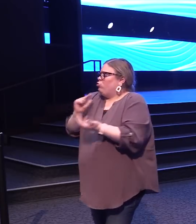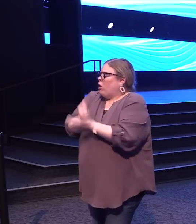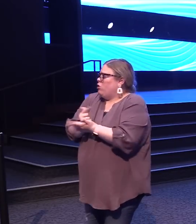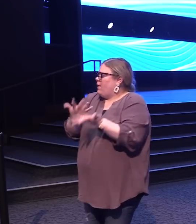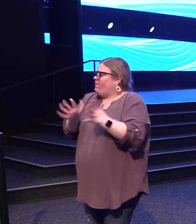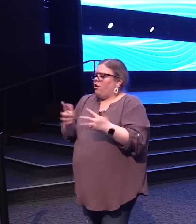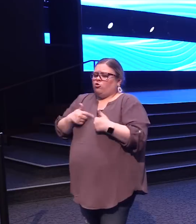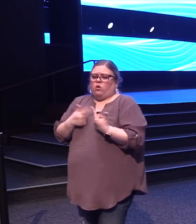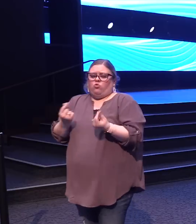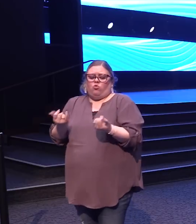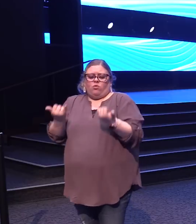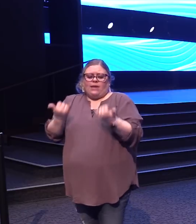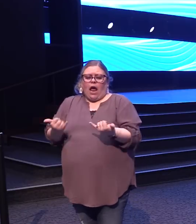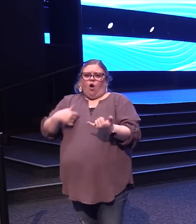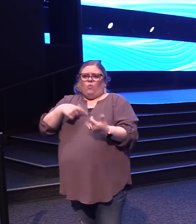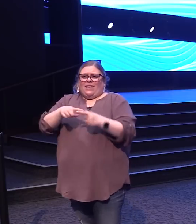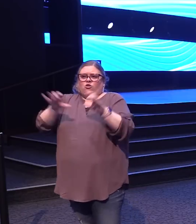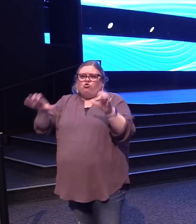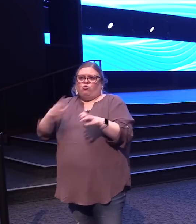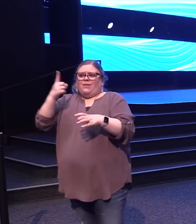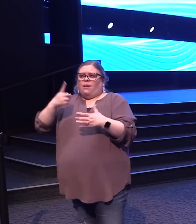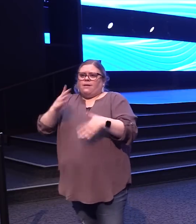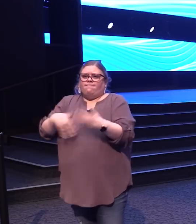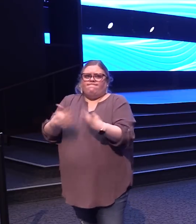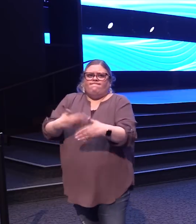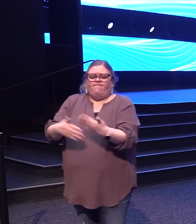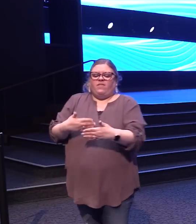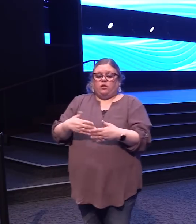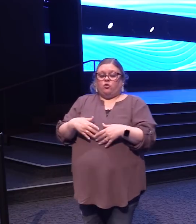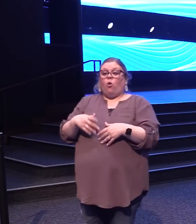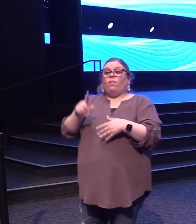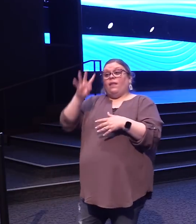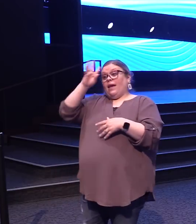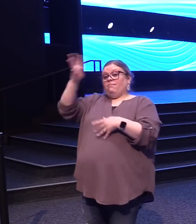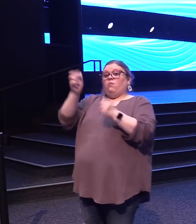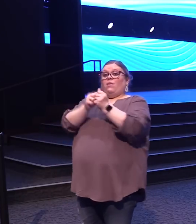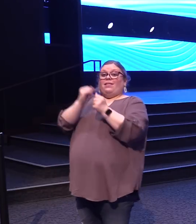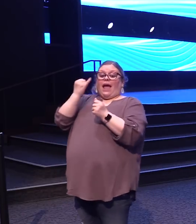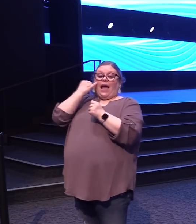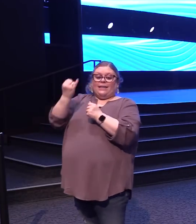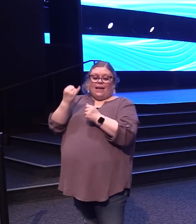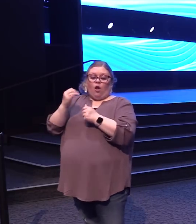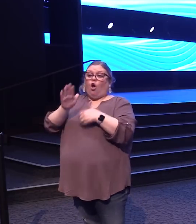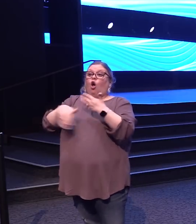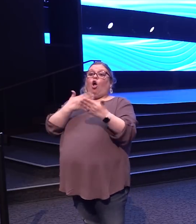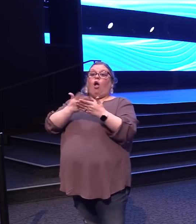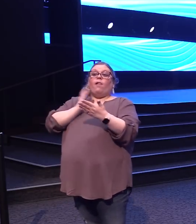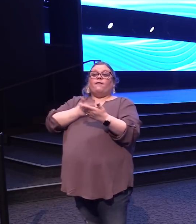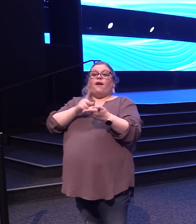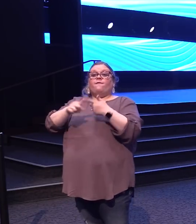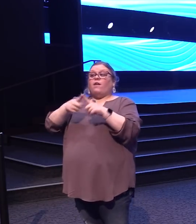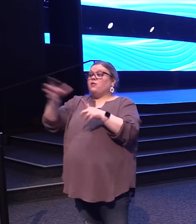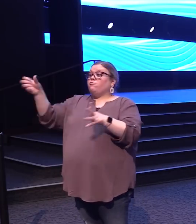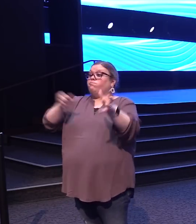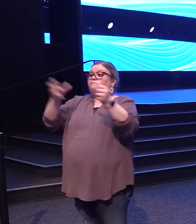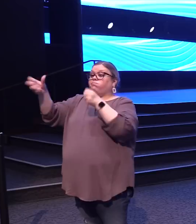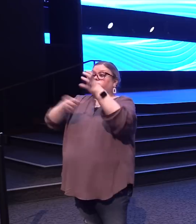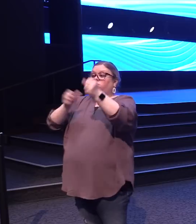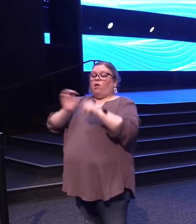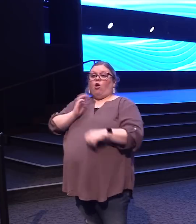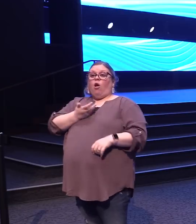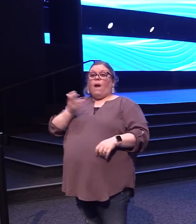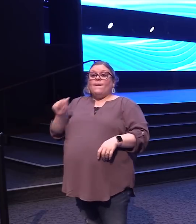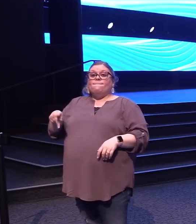know, we need to do something. So they came up with this idea. Let's bring all of our friends together in our